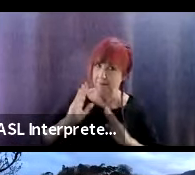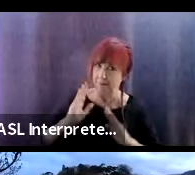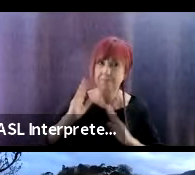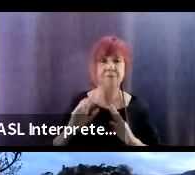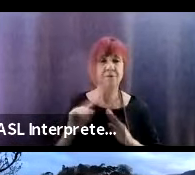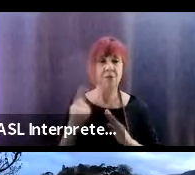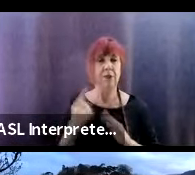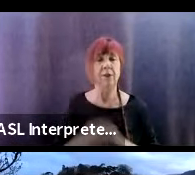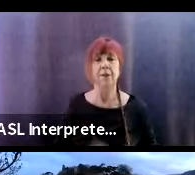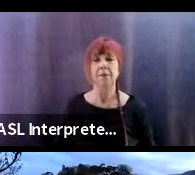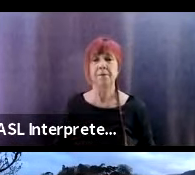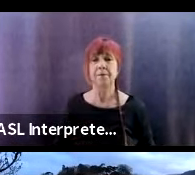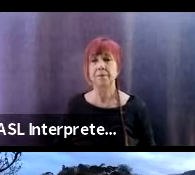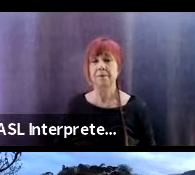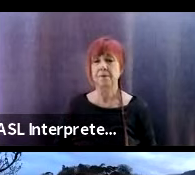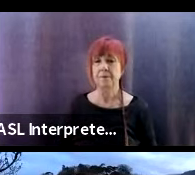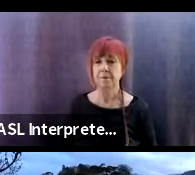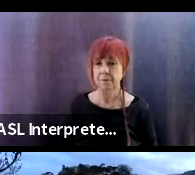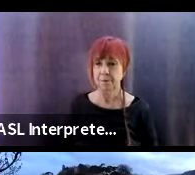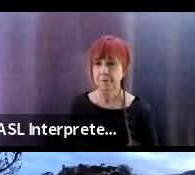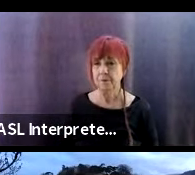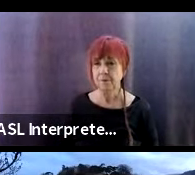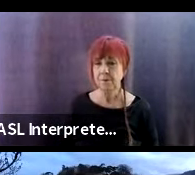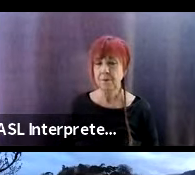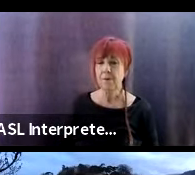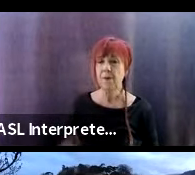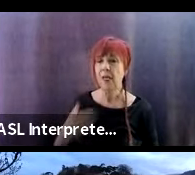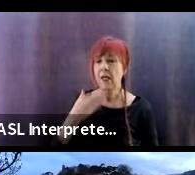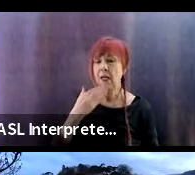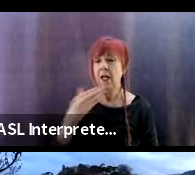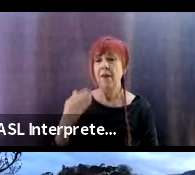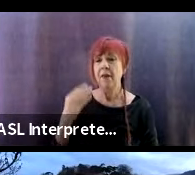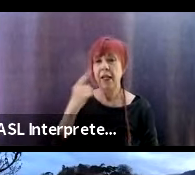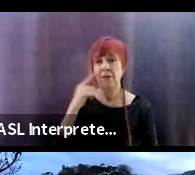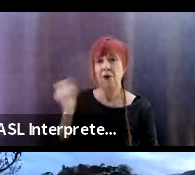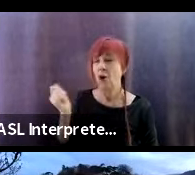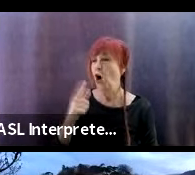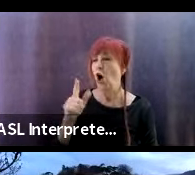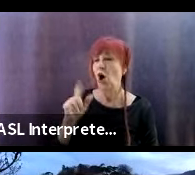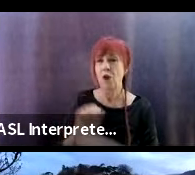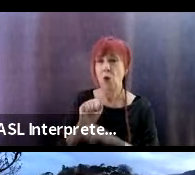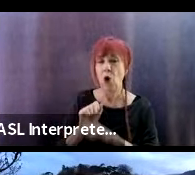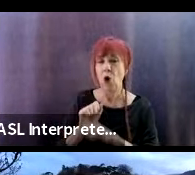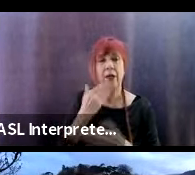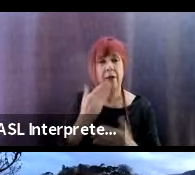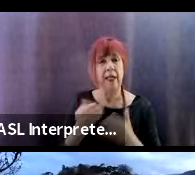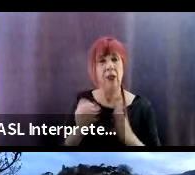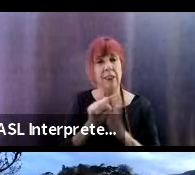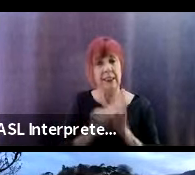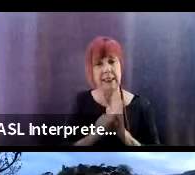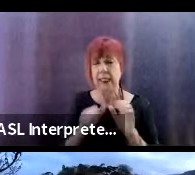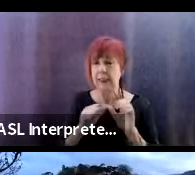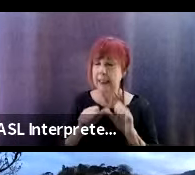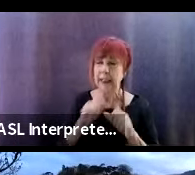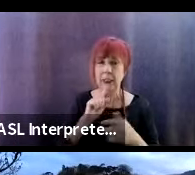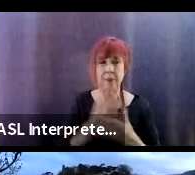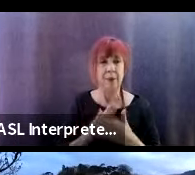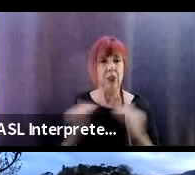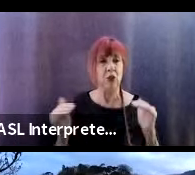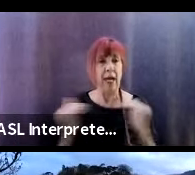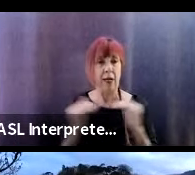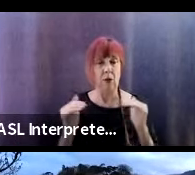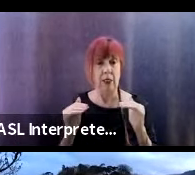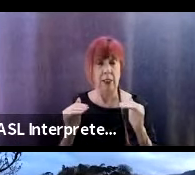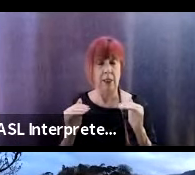so much, Bobby, and thank you, Dr. Burke, Harris, and Pond, for all of the work. Thank you to the state for its continued commitment to equity. What